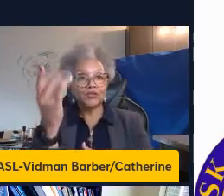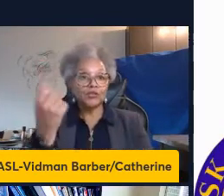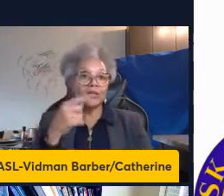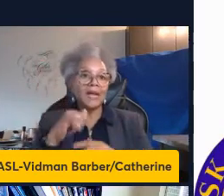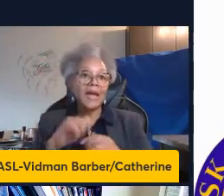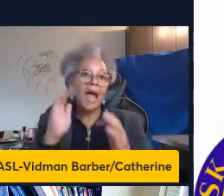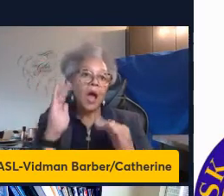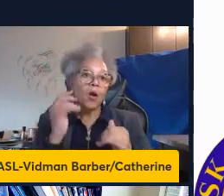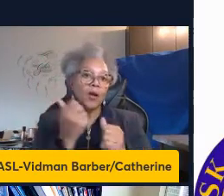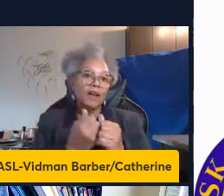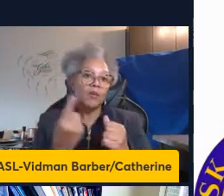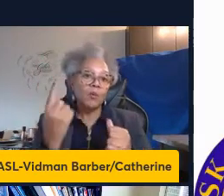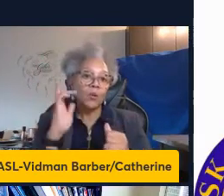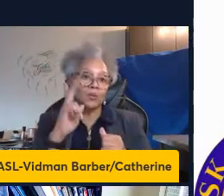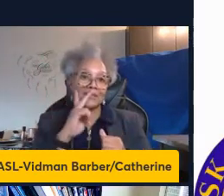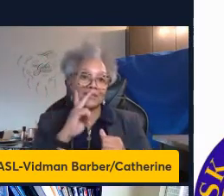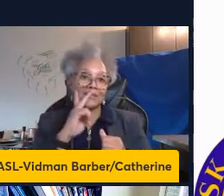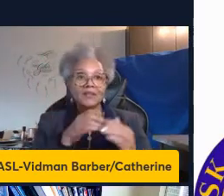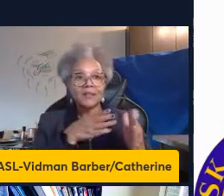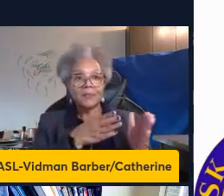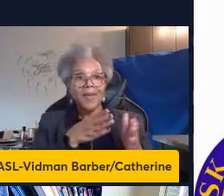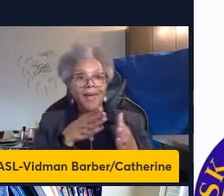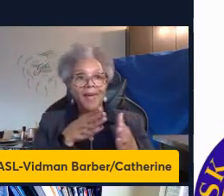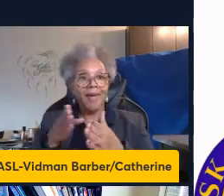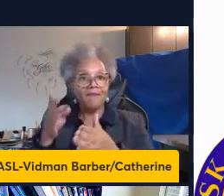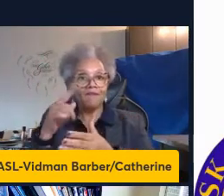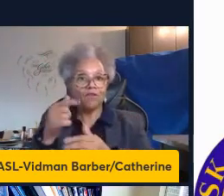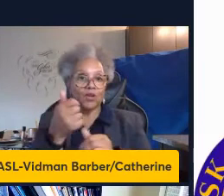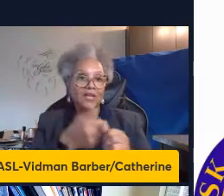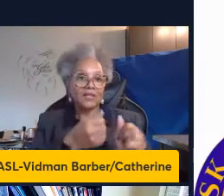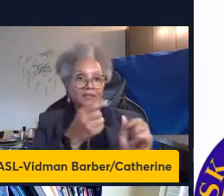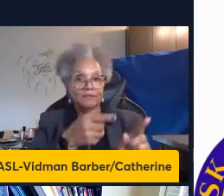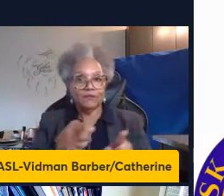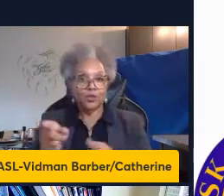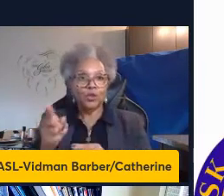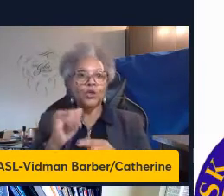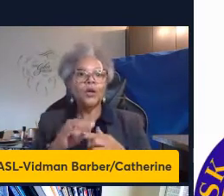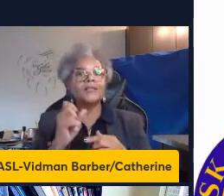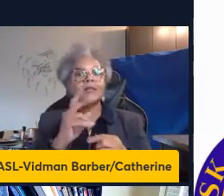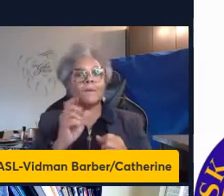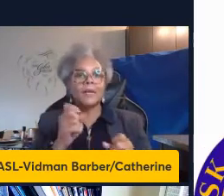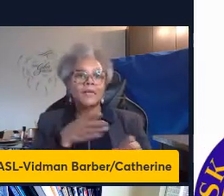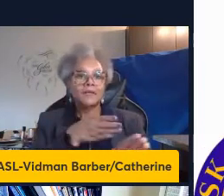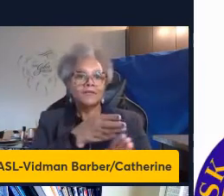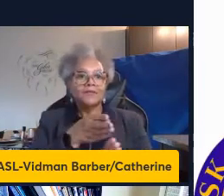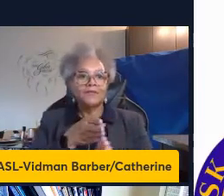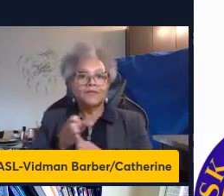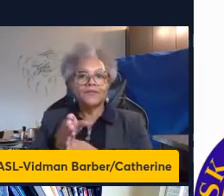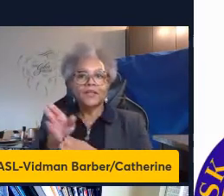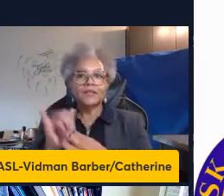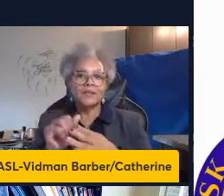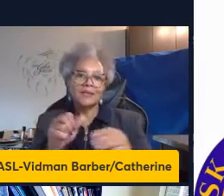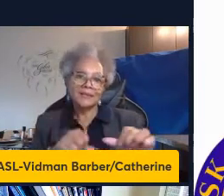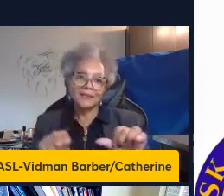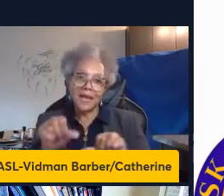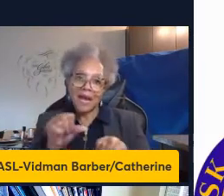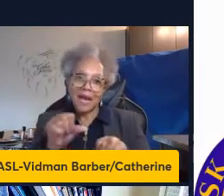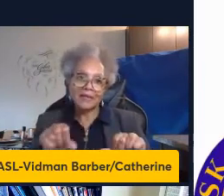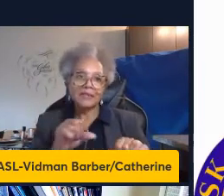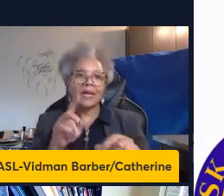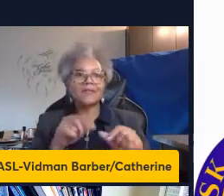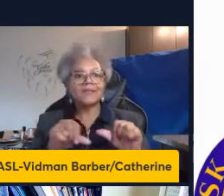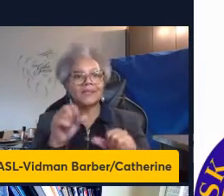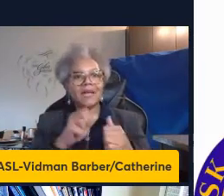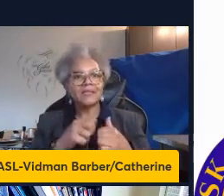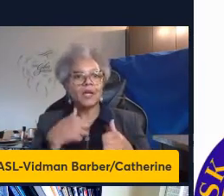that everybody will see that there's a path for them in so many fields, that science and the science that we love